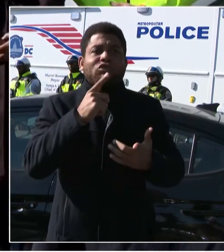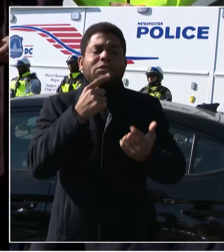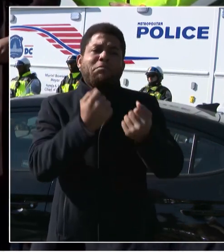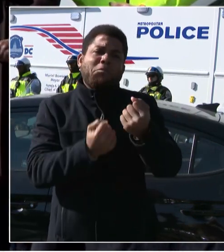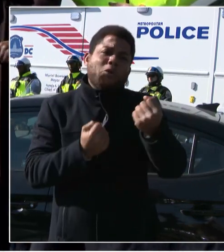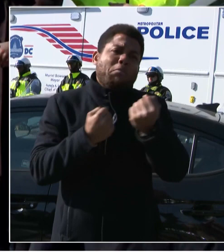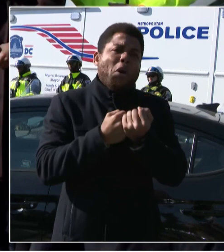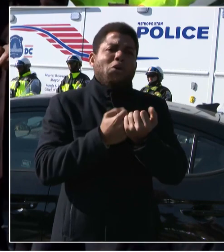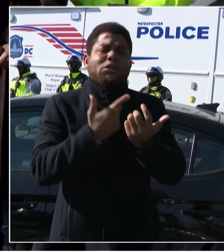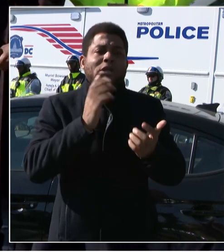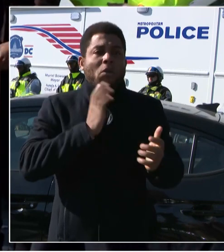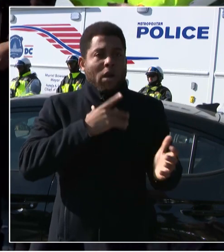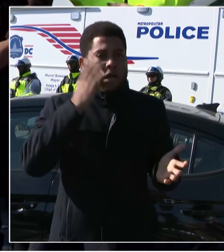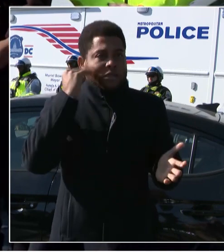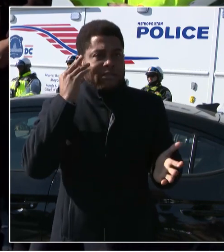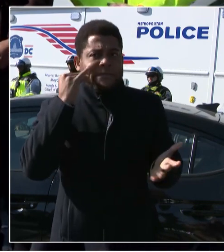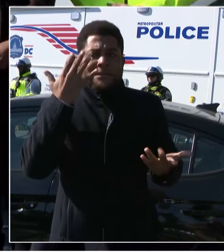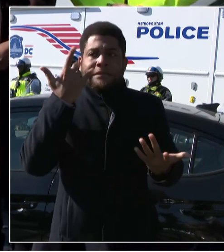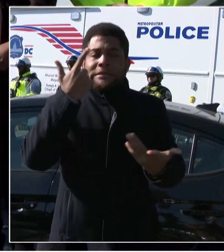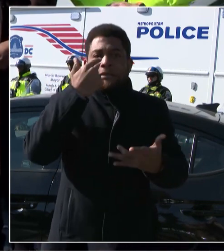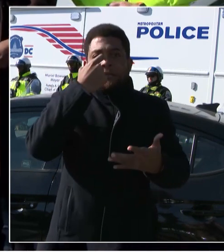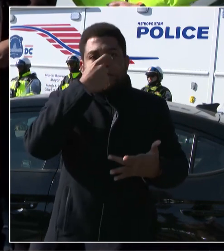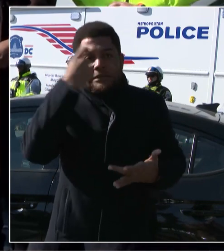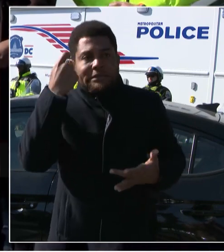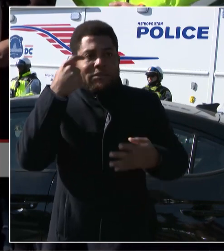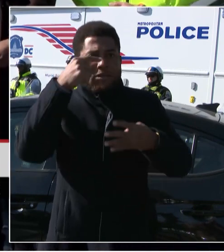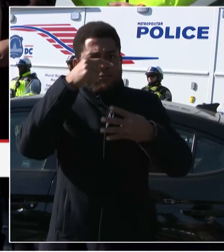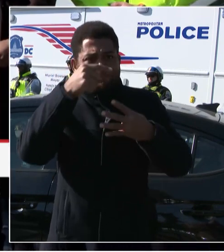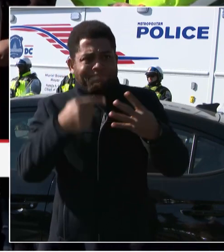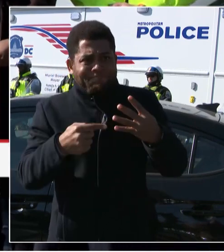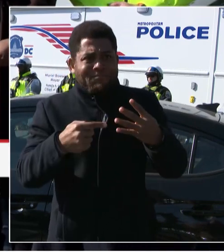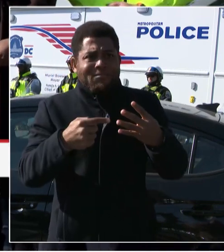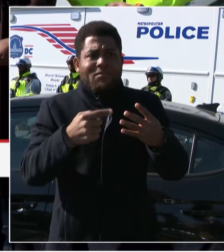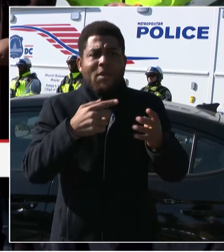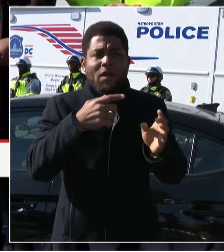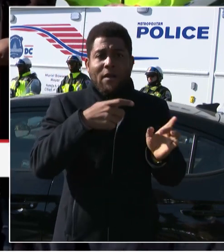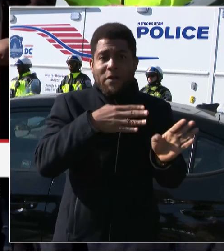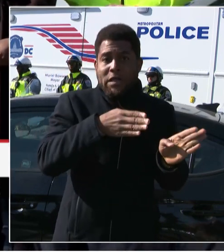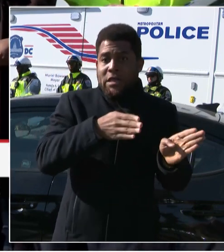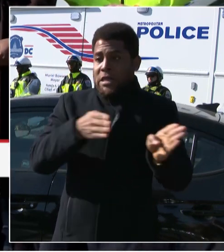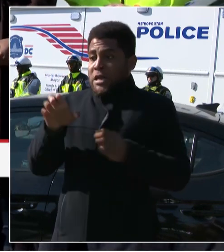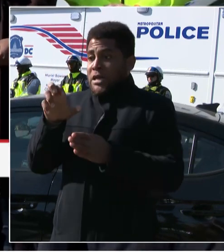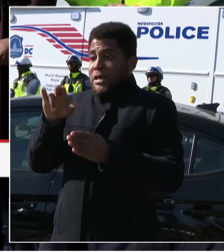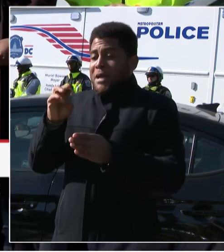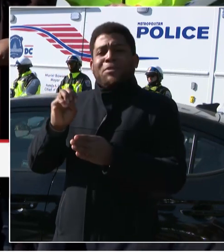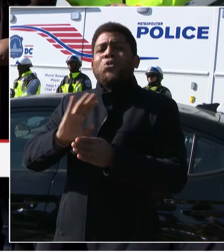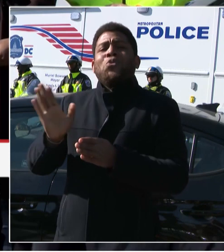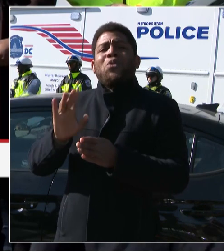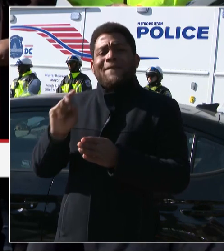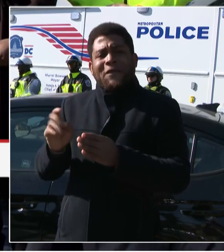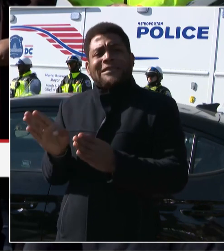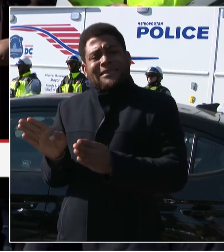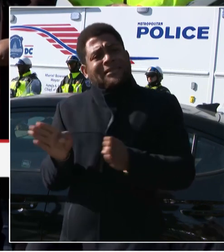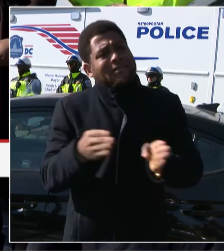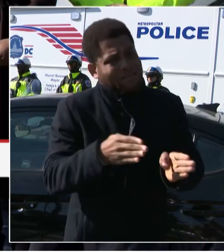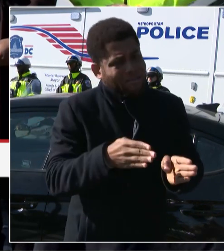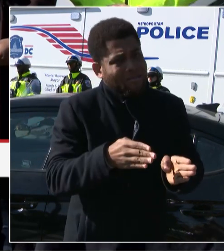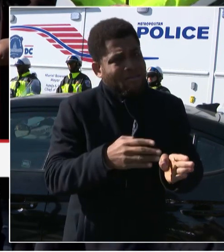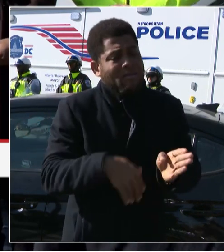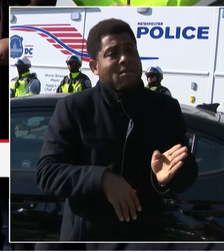factors that lead people to crime in the first place. Of course, we all understand